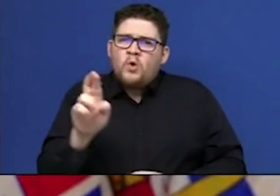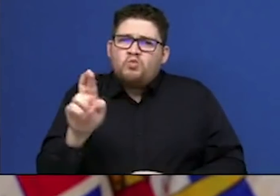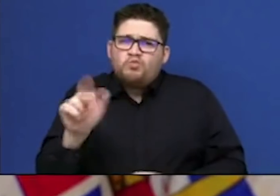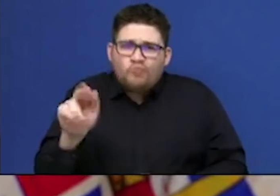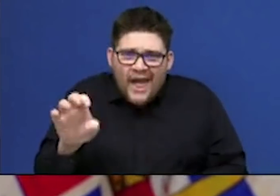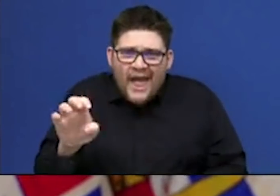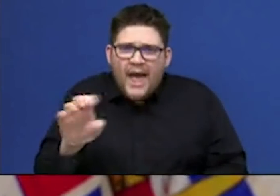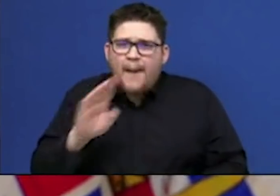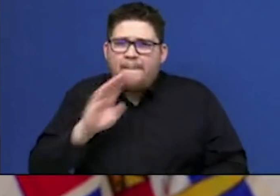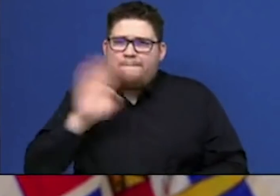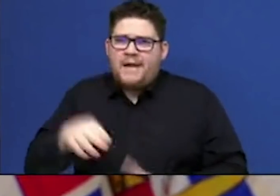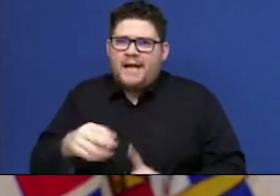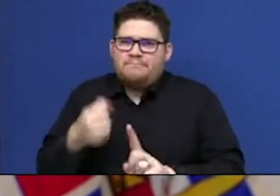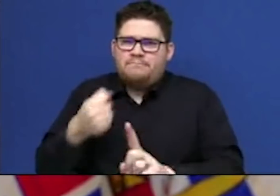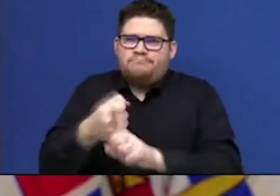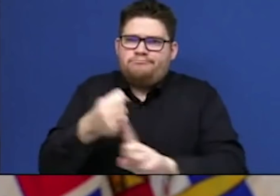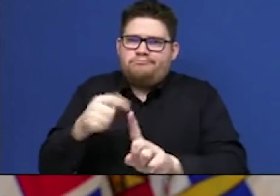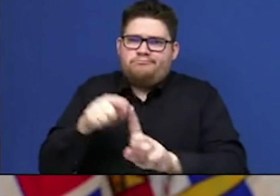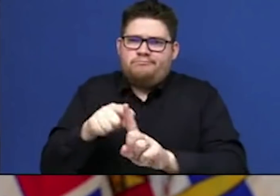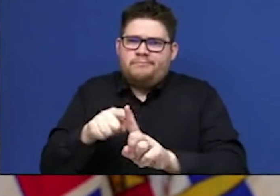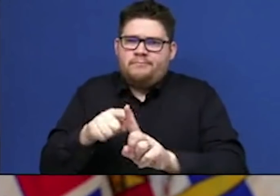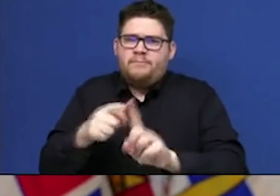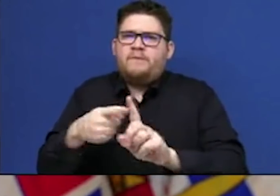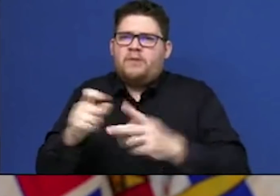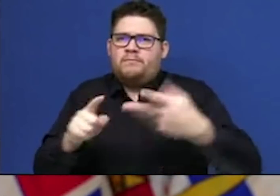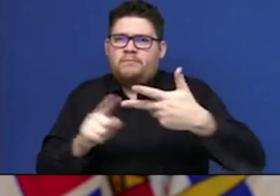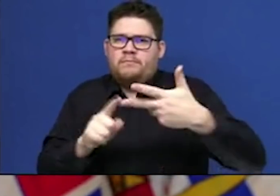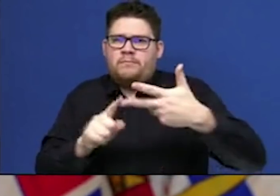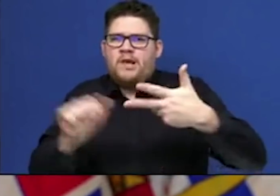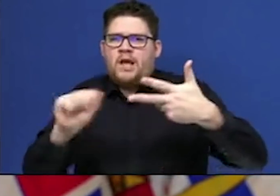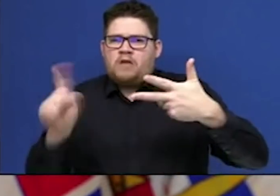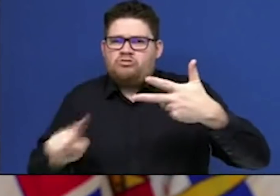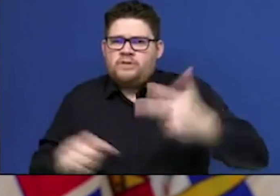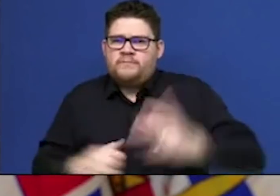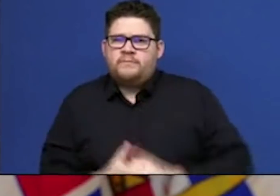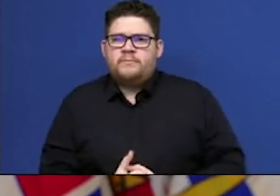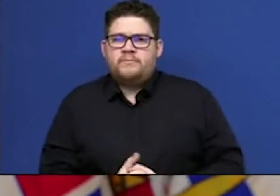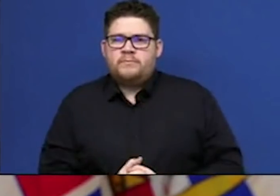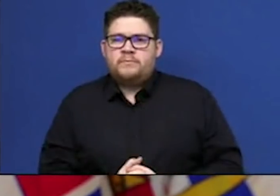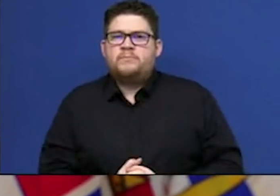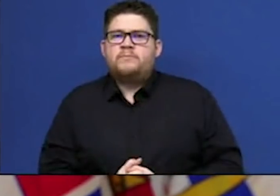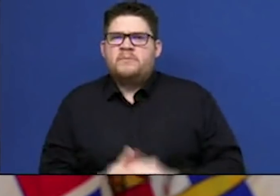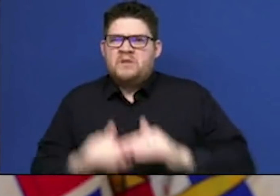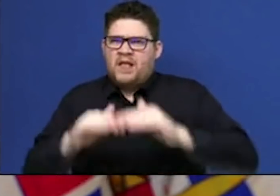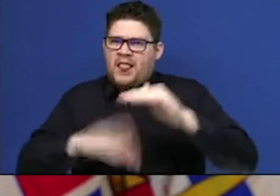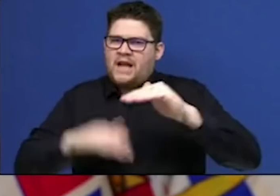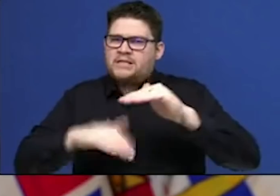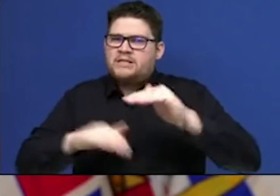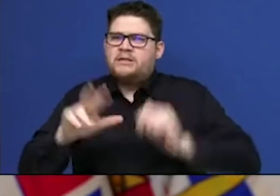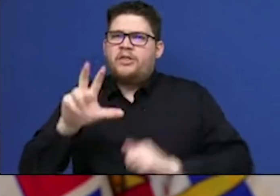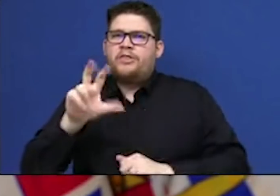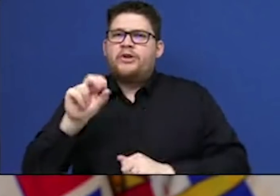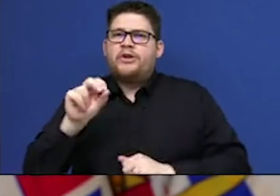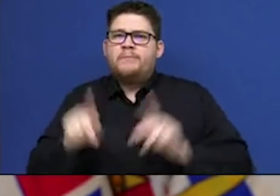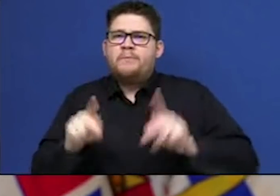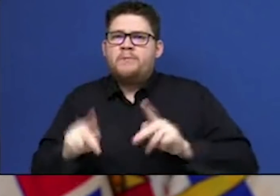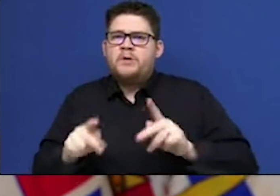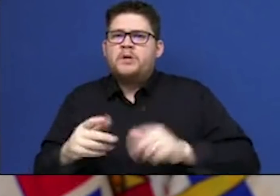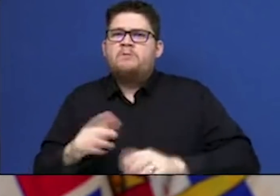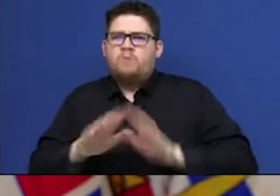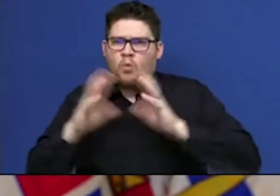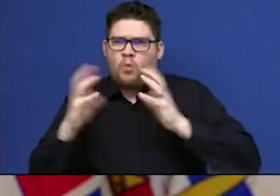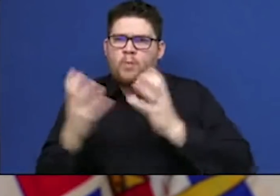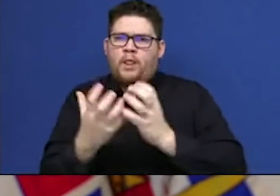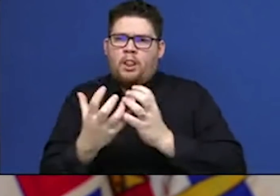a serious condition and could lead to serious outcomes. So we are acting decisively, unified across this